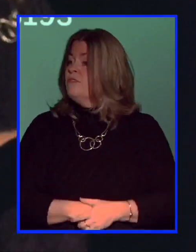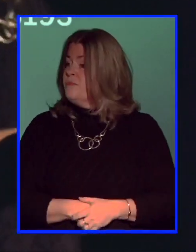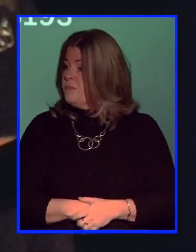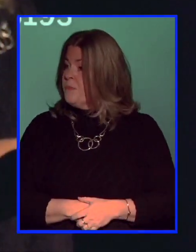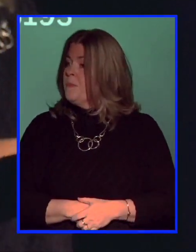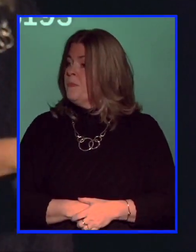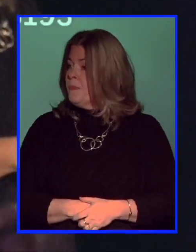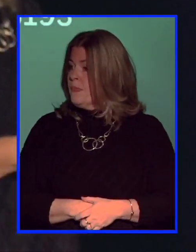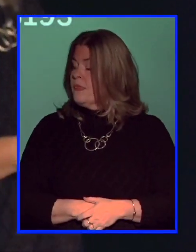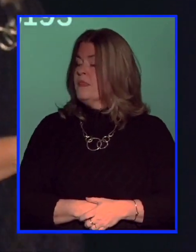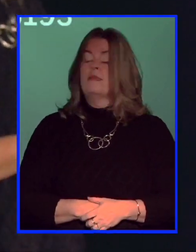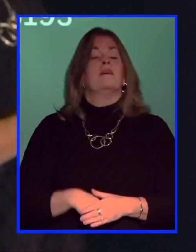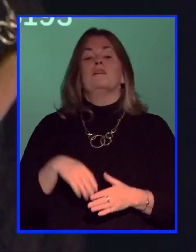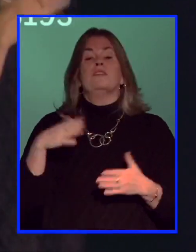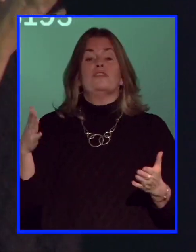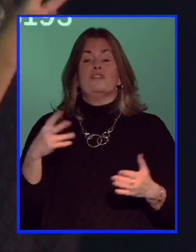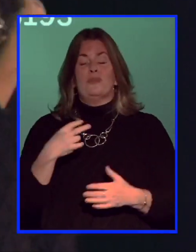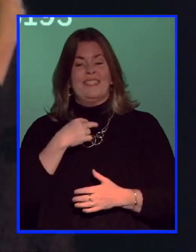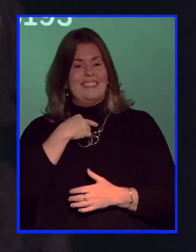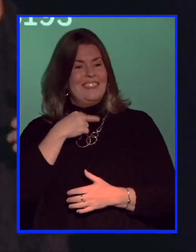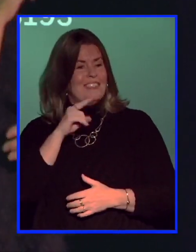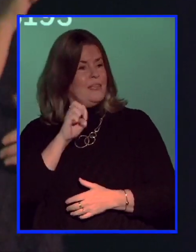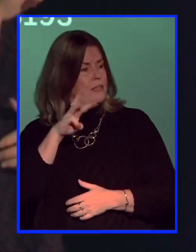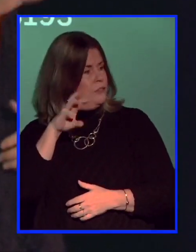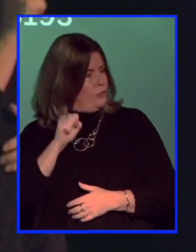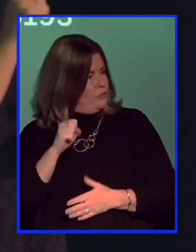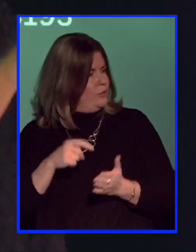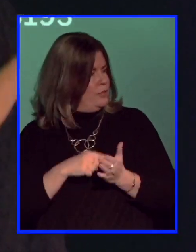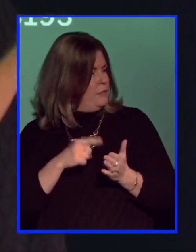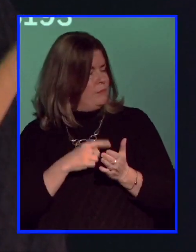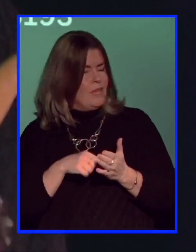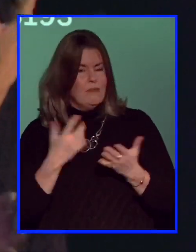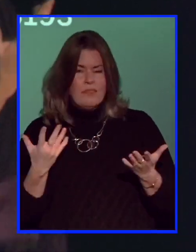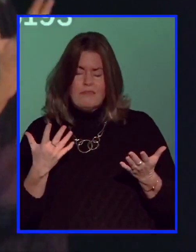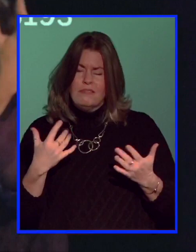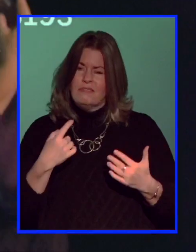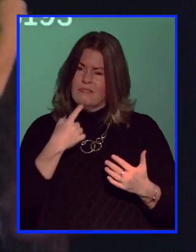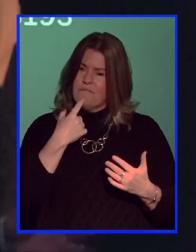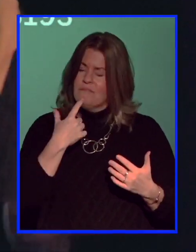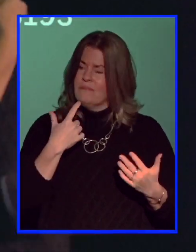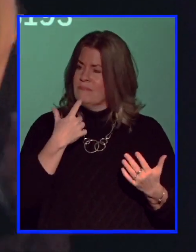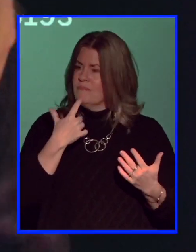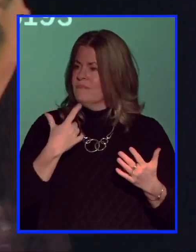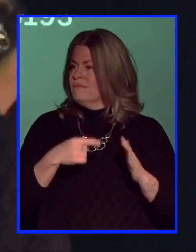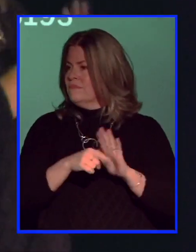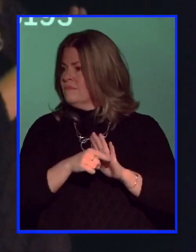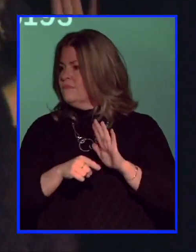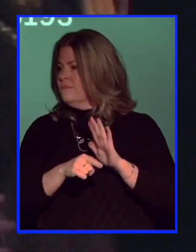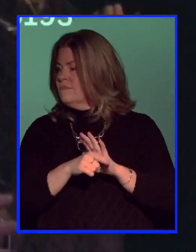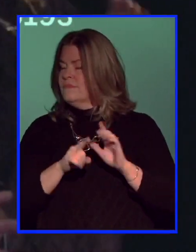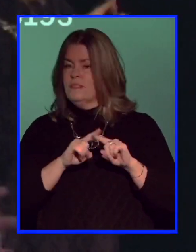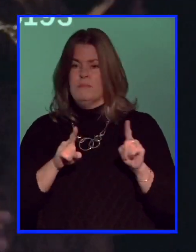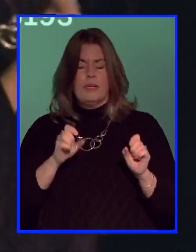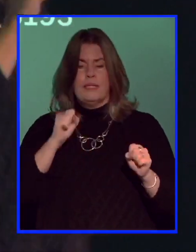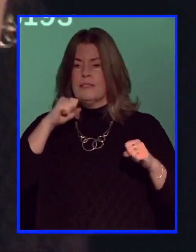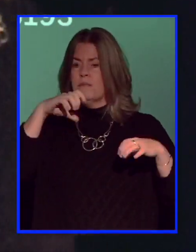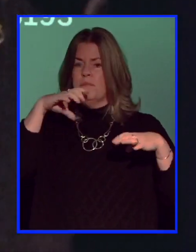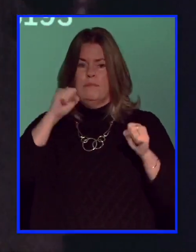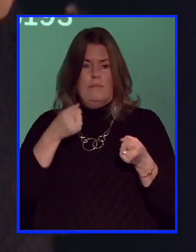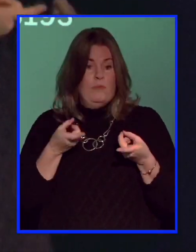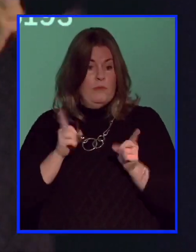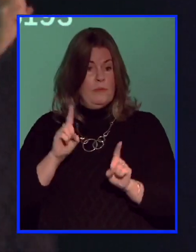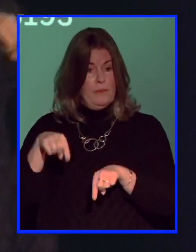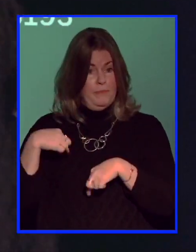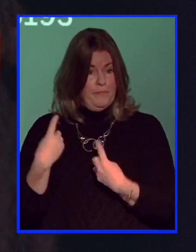get caught up in the news of the day, and it can be somewhat discouraging. But you know, it's extraordinary what has happened in these past